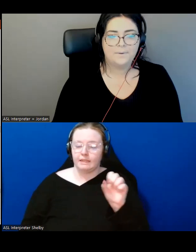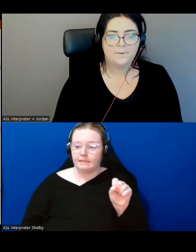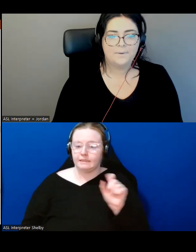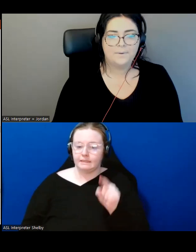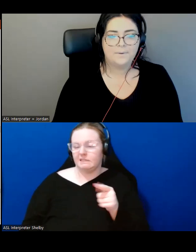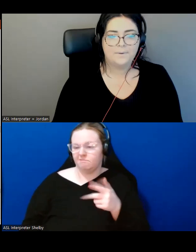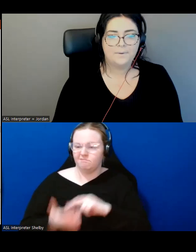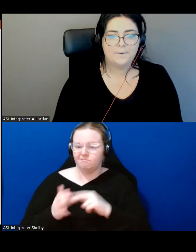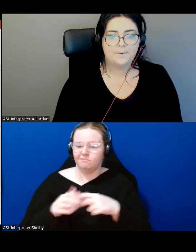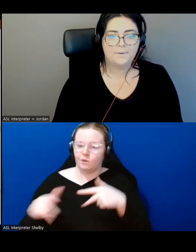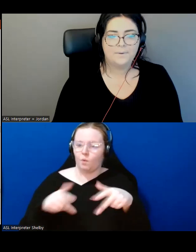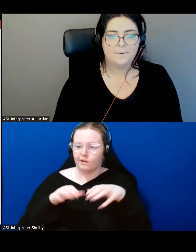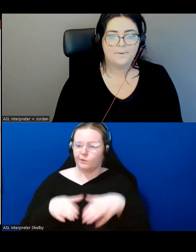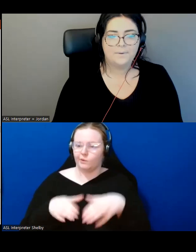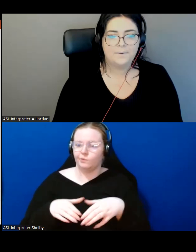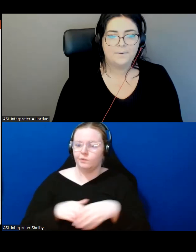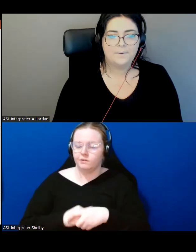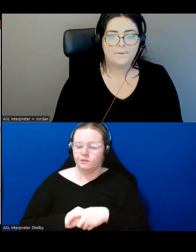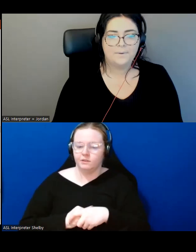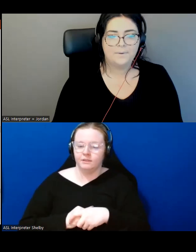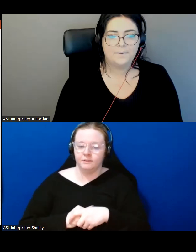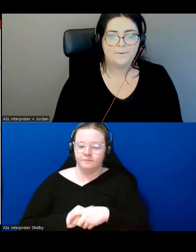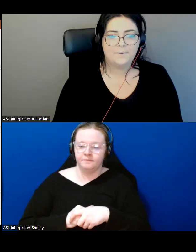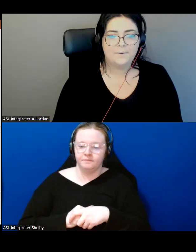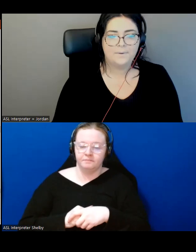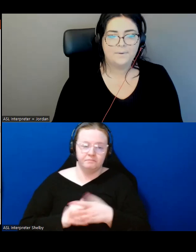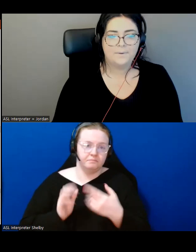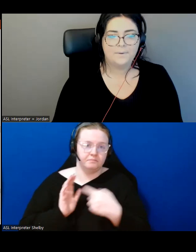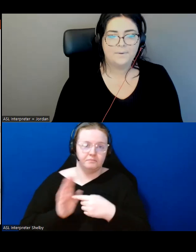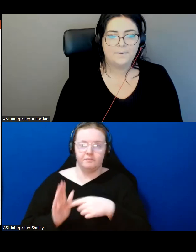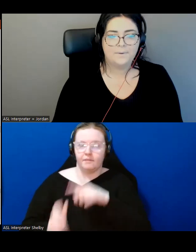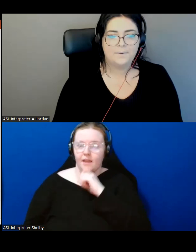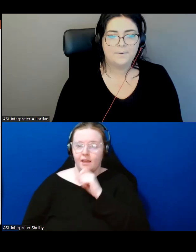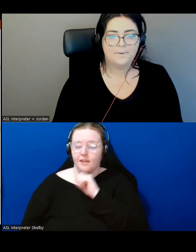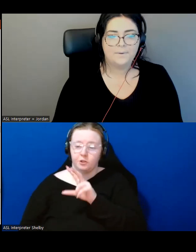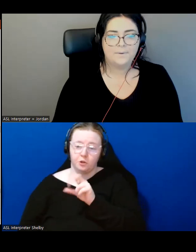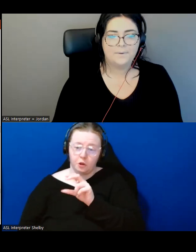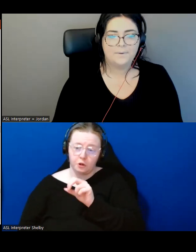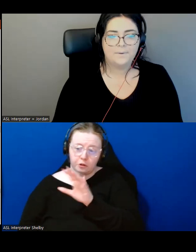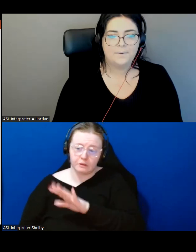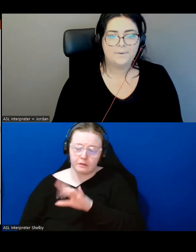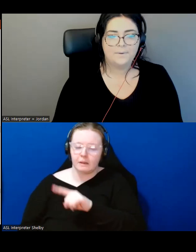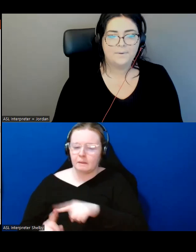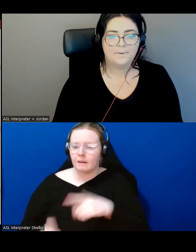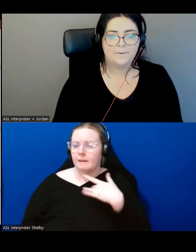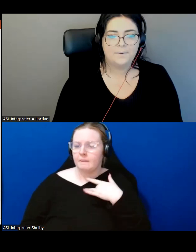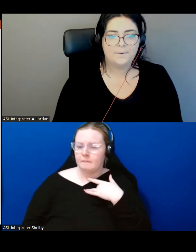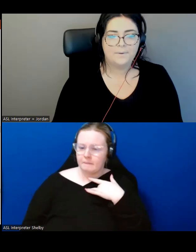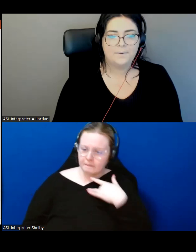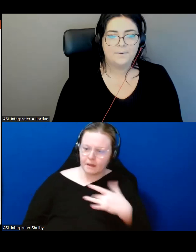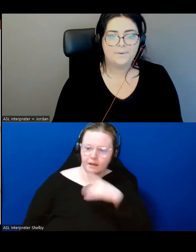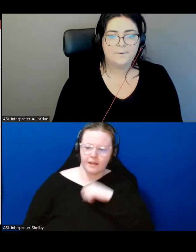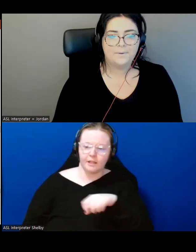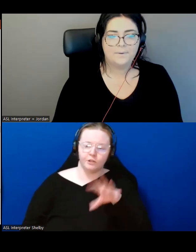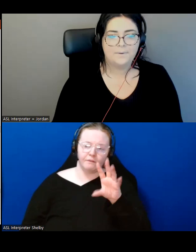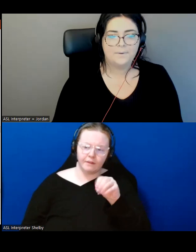group. And you might have people that are 30, but more often than not, we have people that are